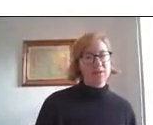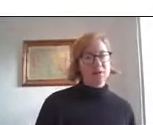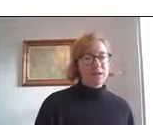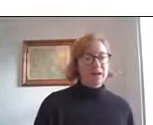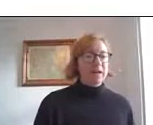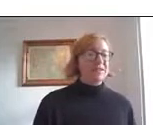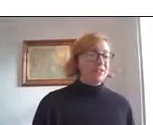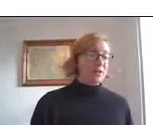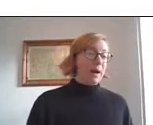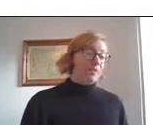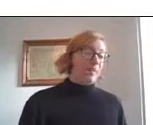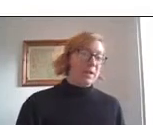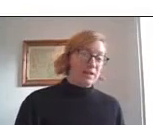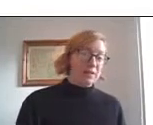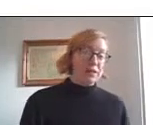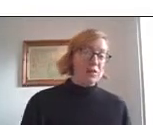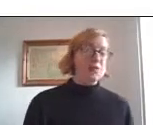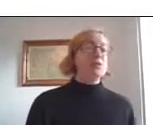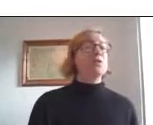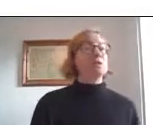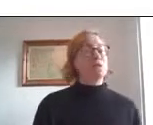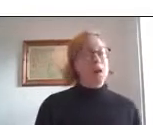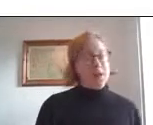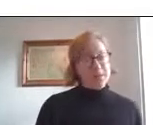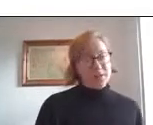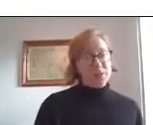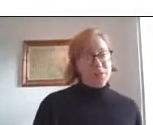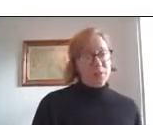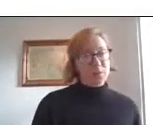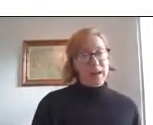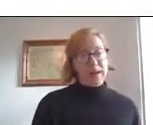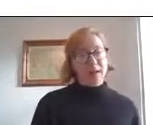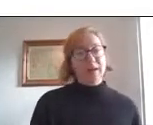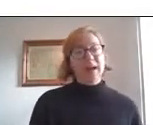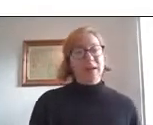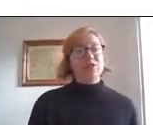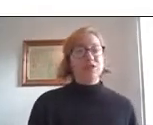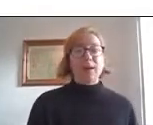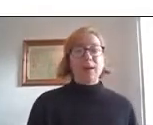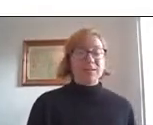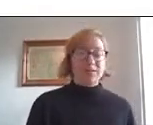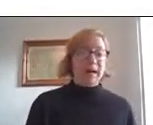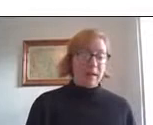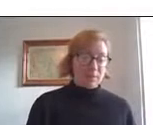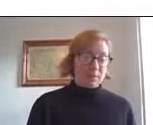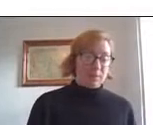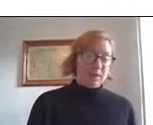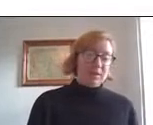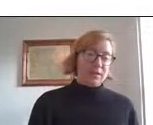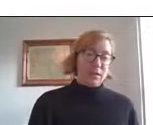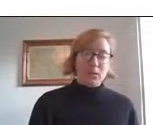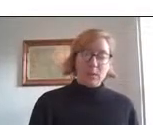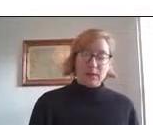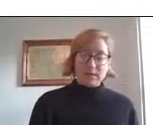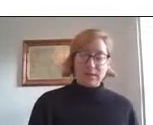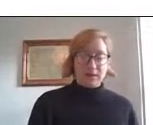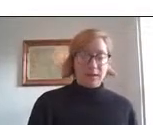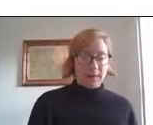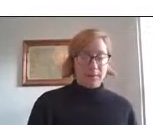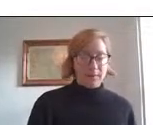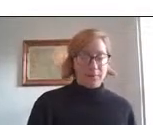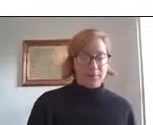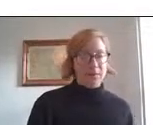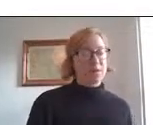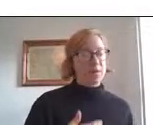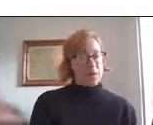and don'ts are: do have patience, do use alternatives to talking, and do ask for help. So always,